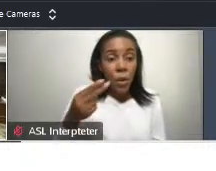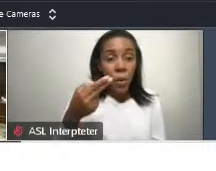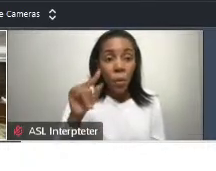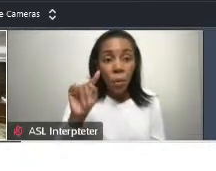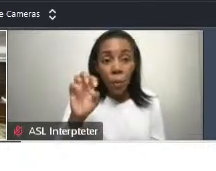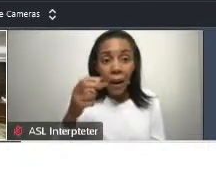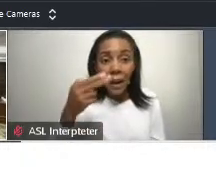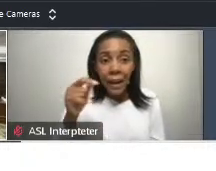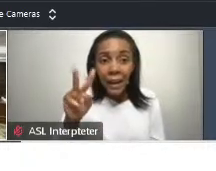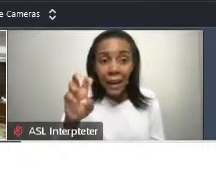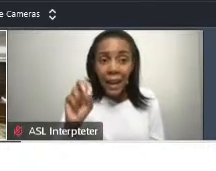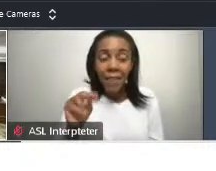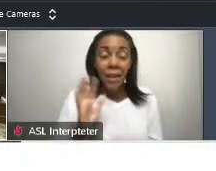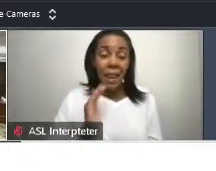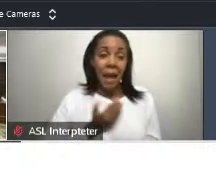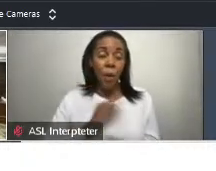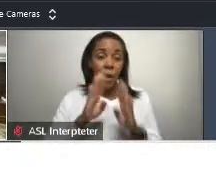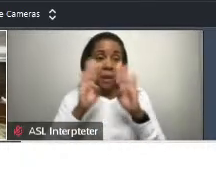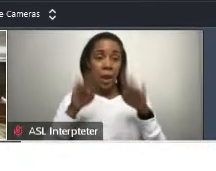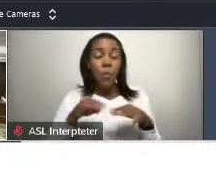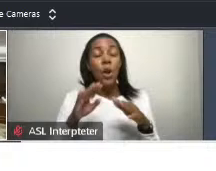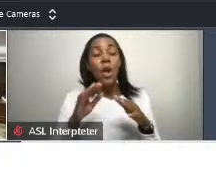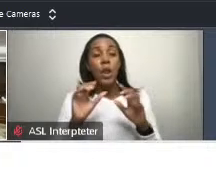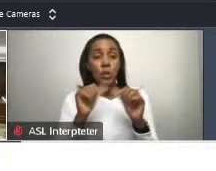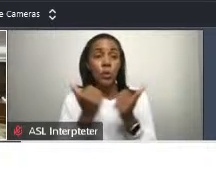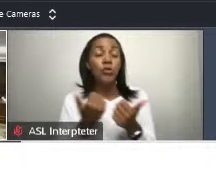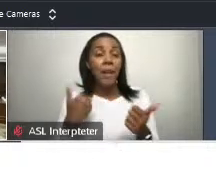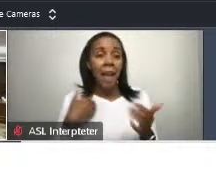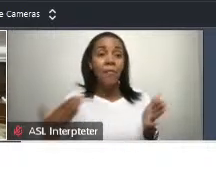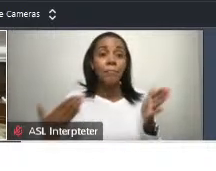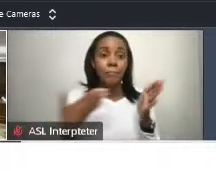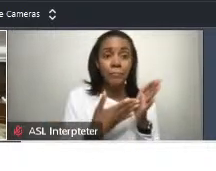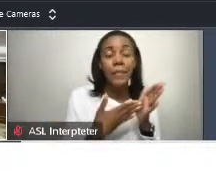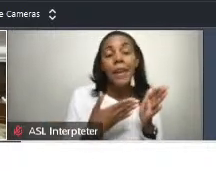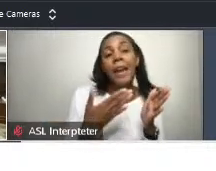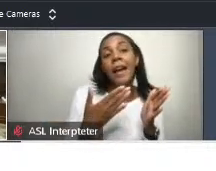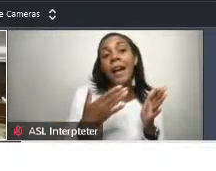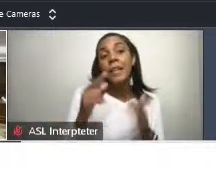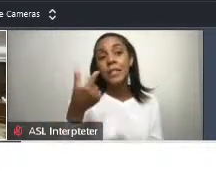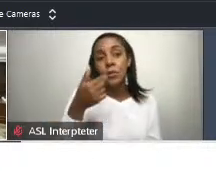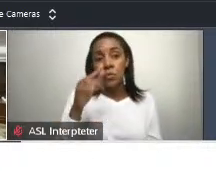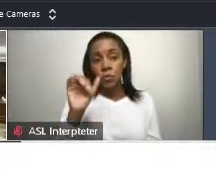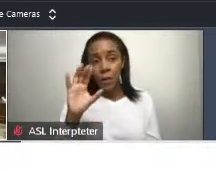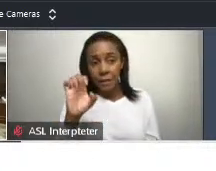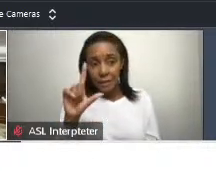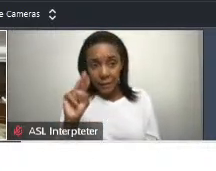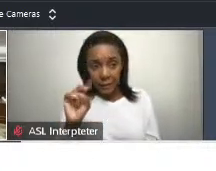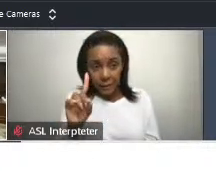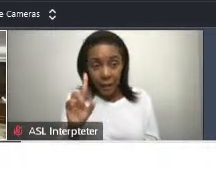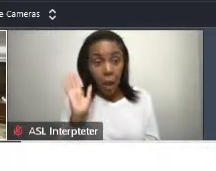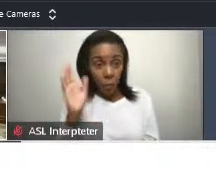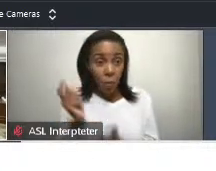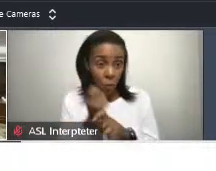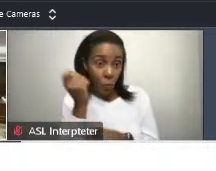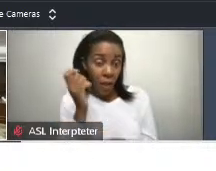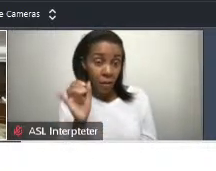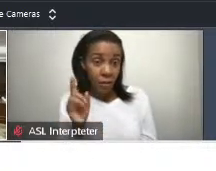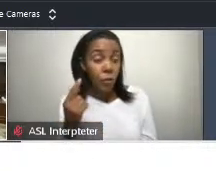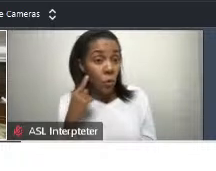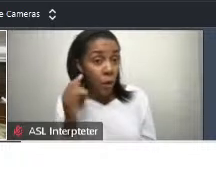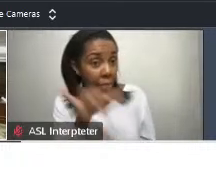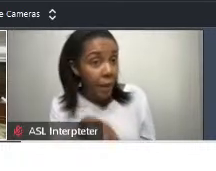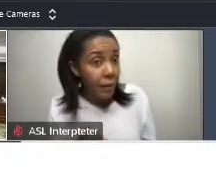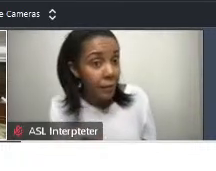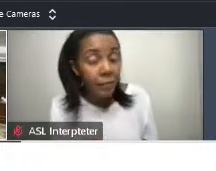our neighborhood association against Graceland, okay? Yes, sir. Thank you. Yeah, we're gonna win it too. You hear that, Ms.